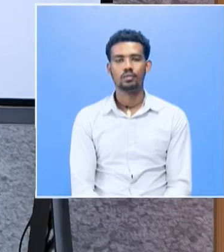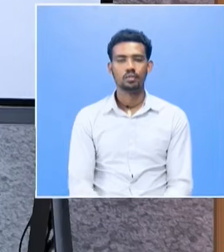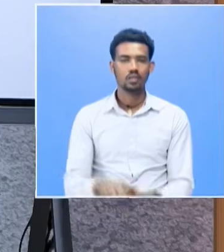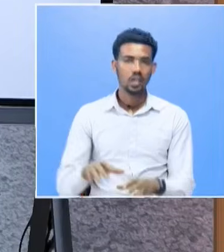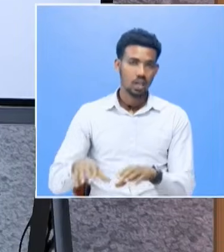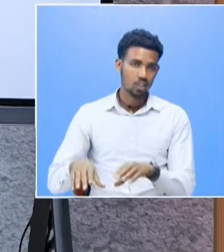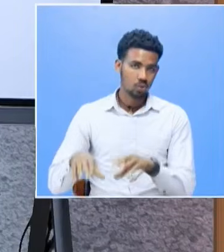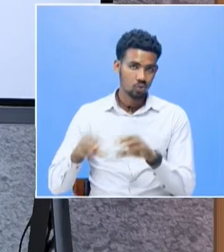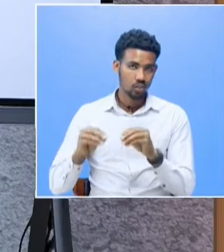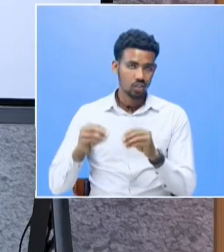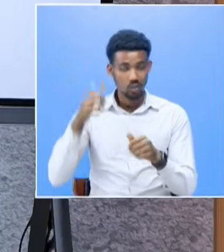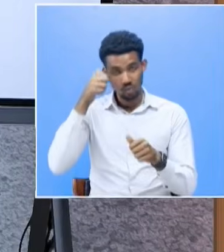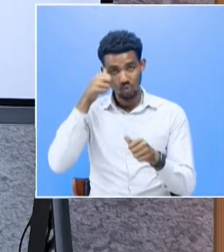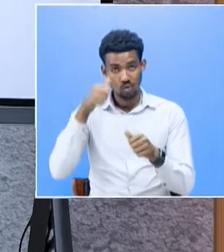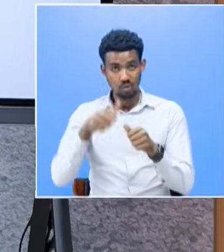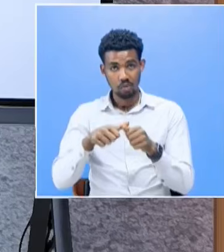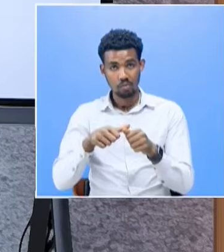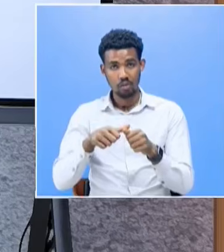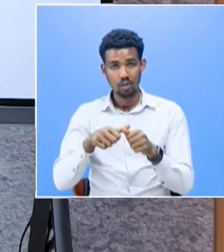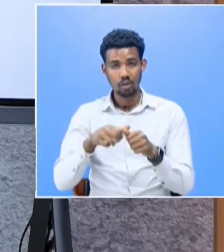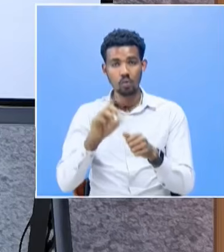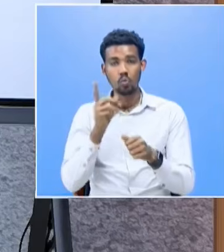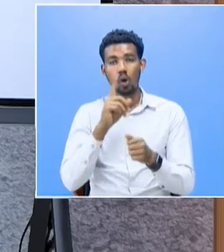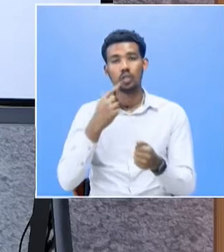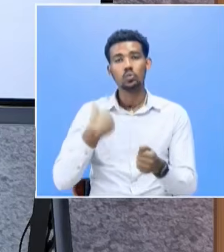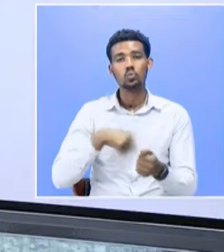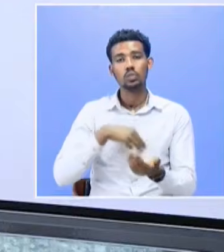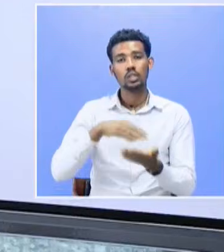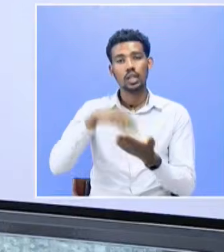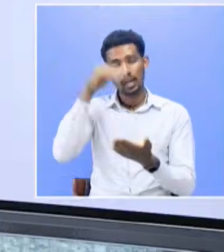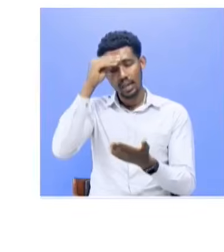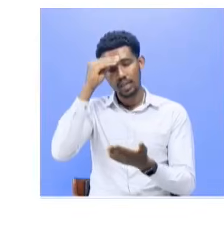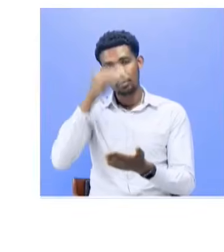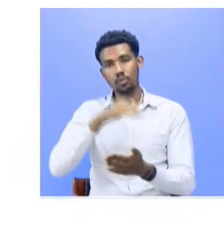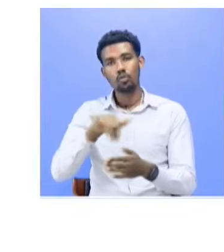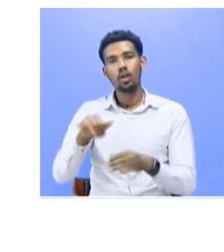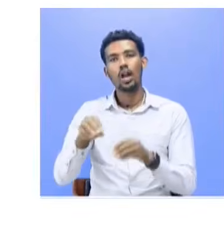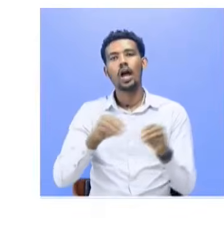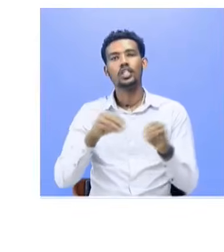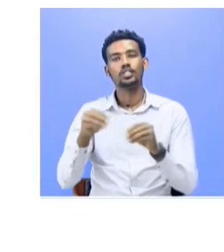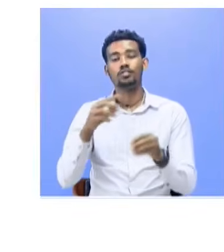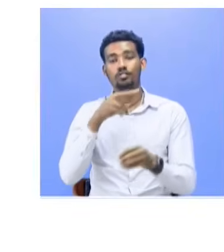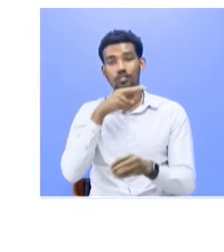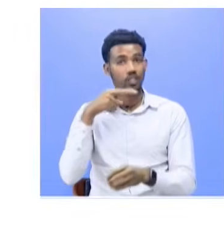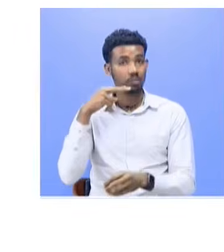students, do you remember what we learned before, like action verbs?